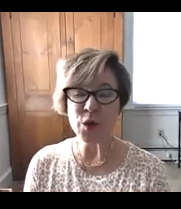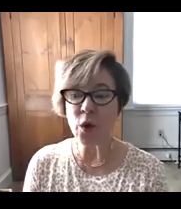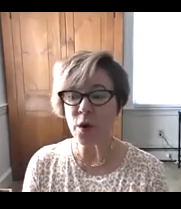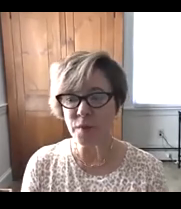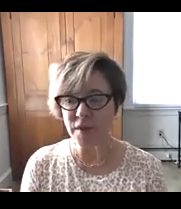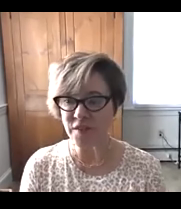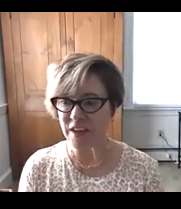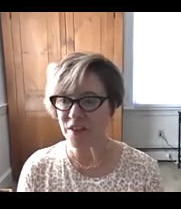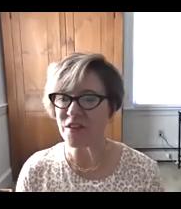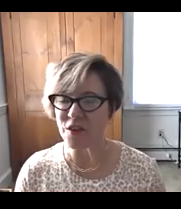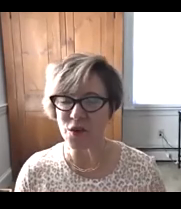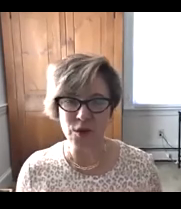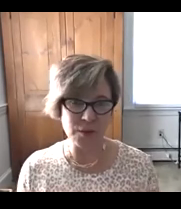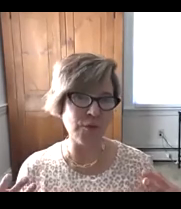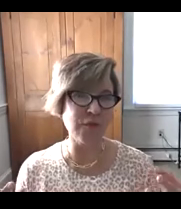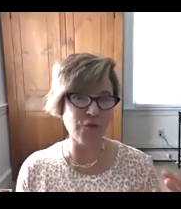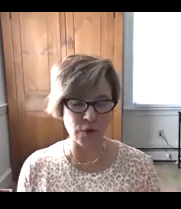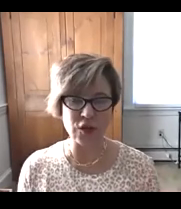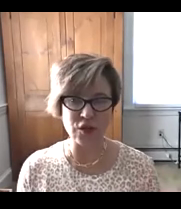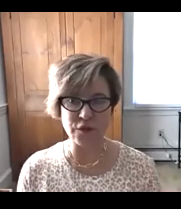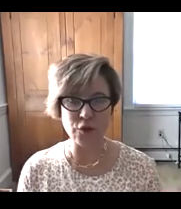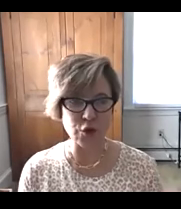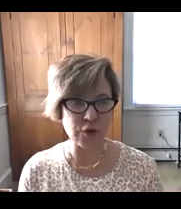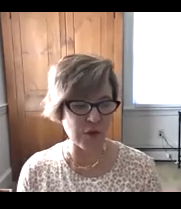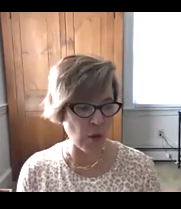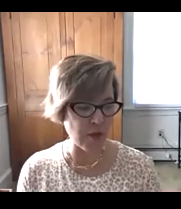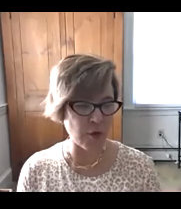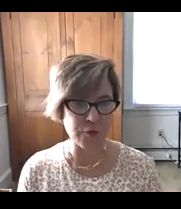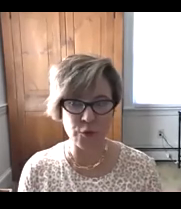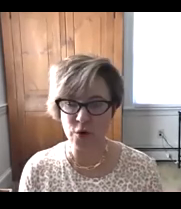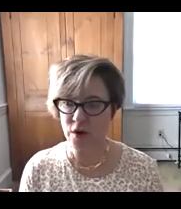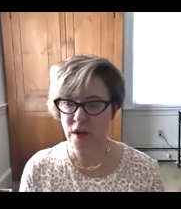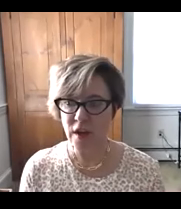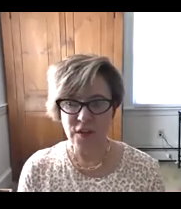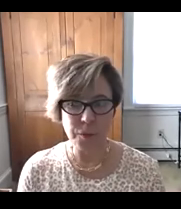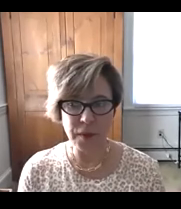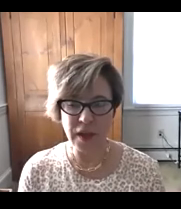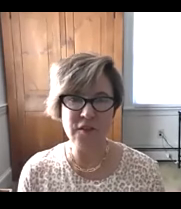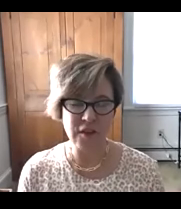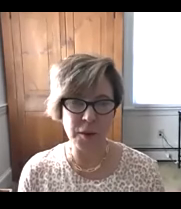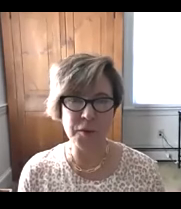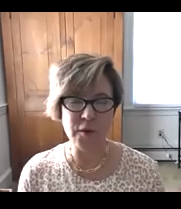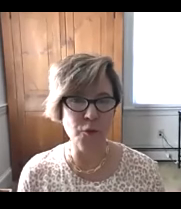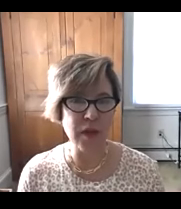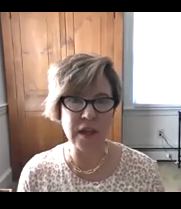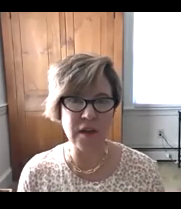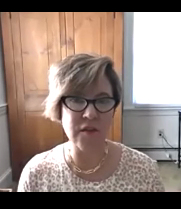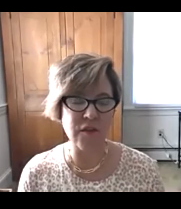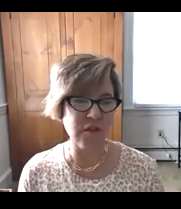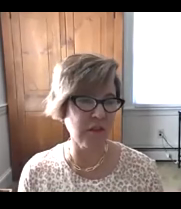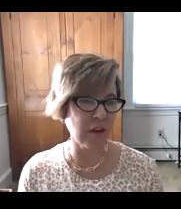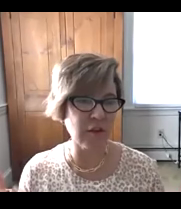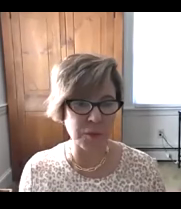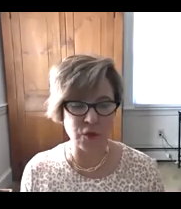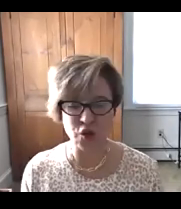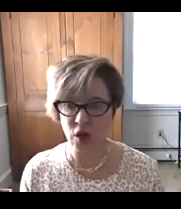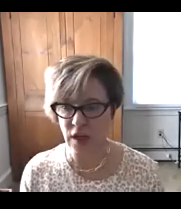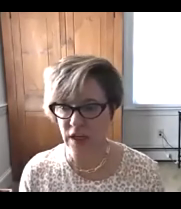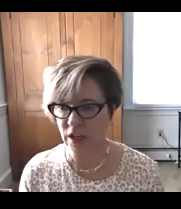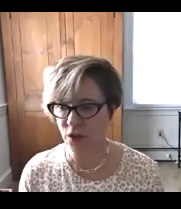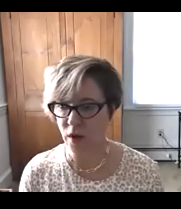Well, you are missing this incredible stretch of New Jersey weather for the past couple of weeks. The sun has